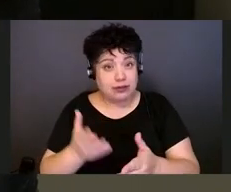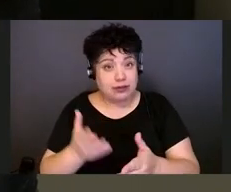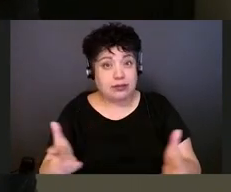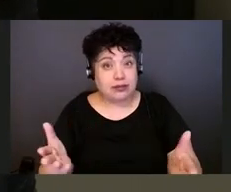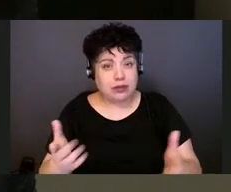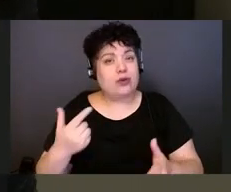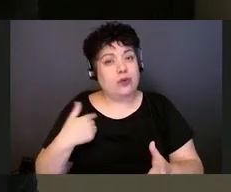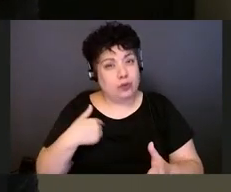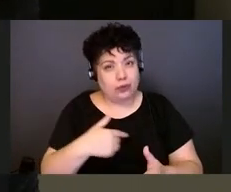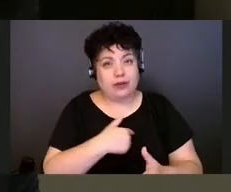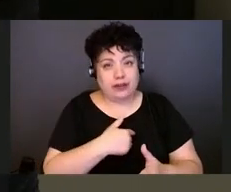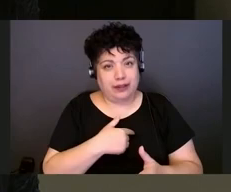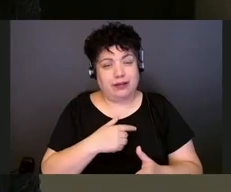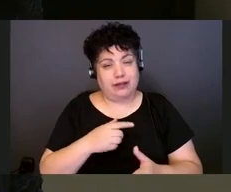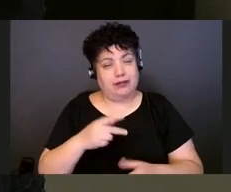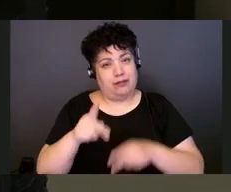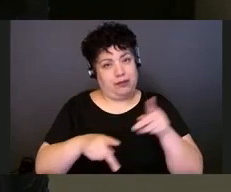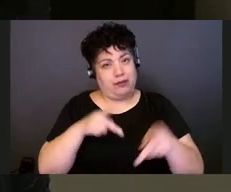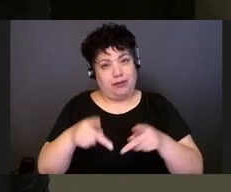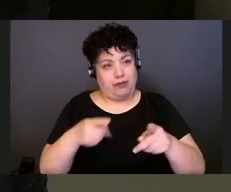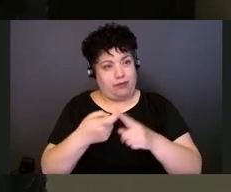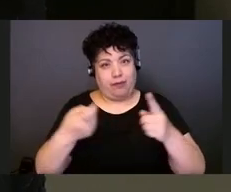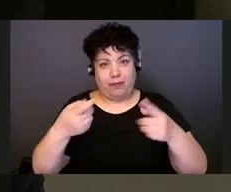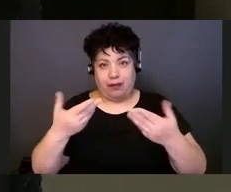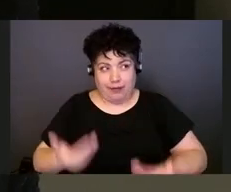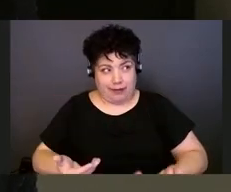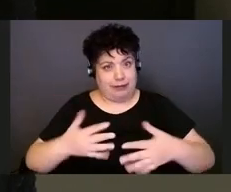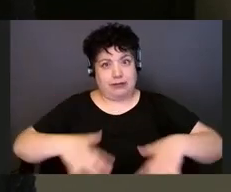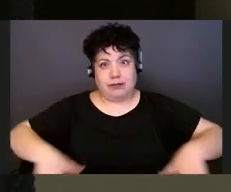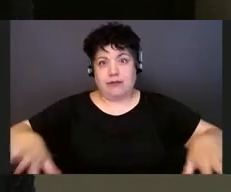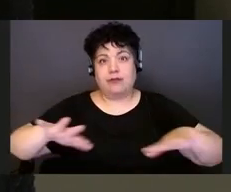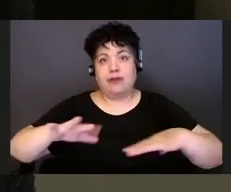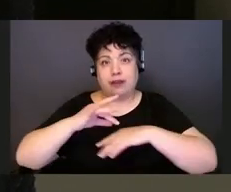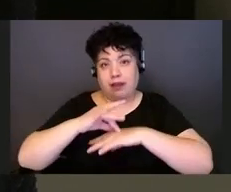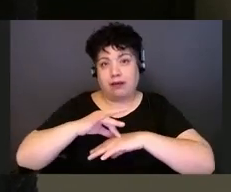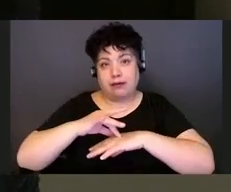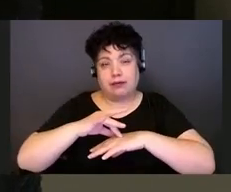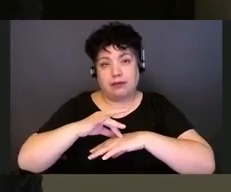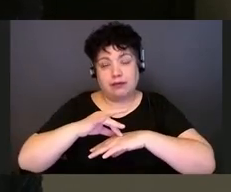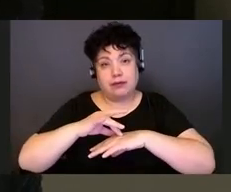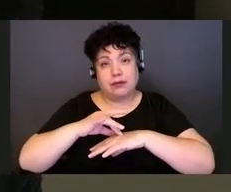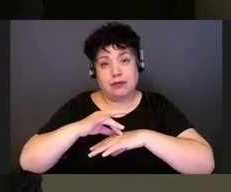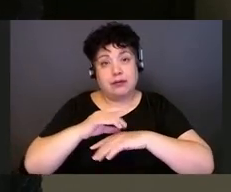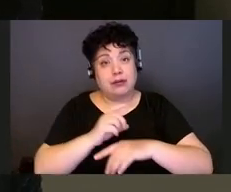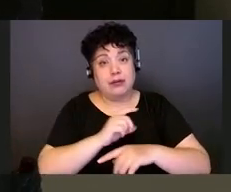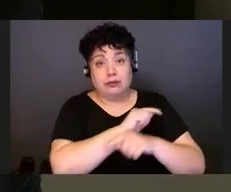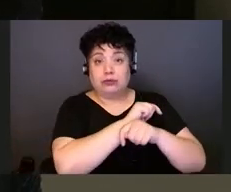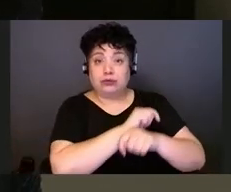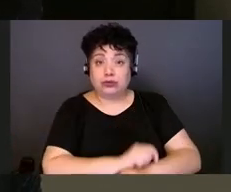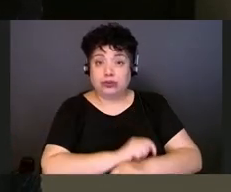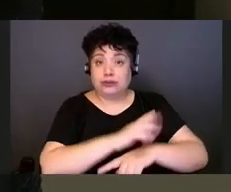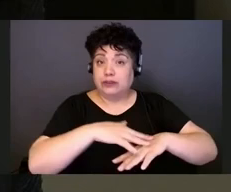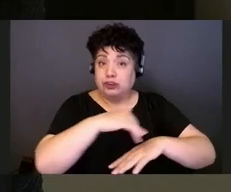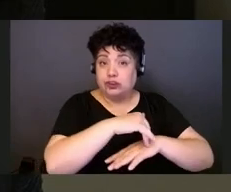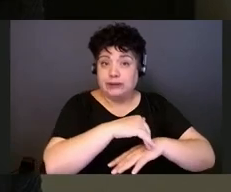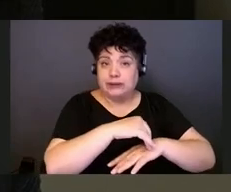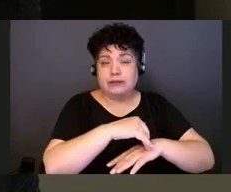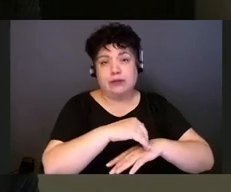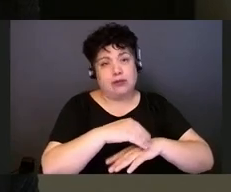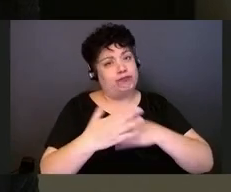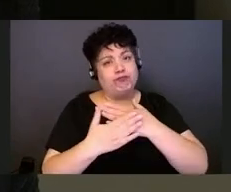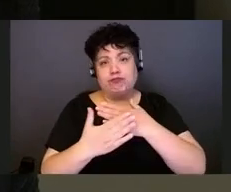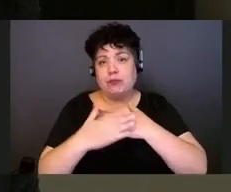people of this land. Our tradition tells us that we must honor